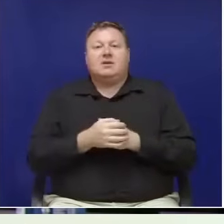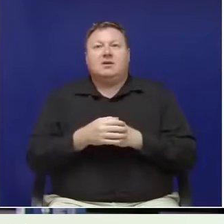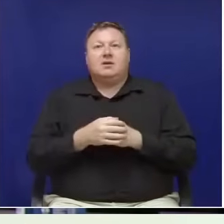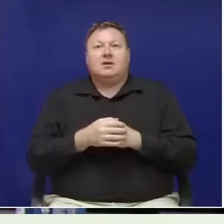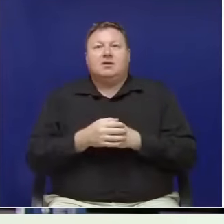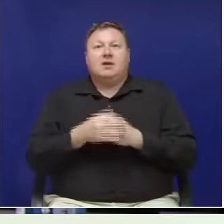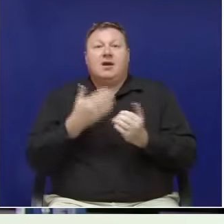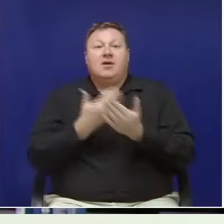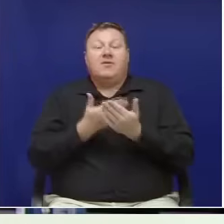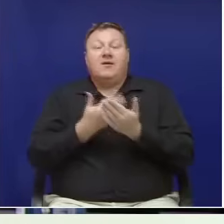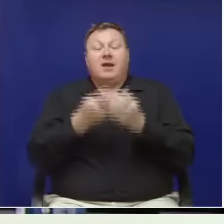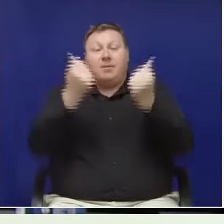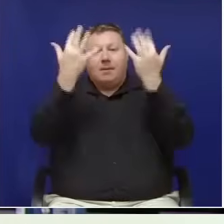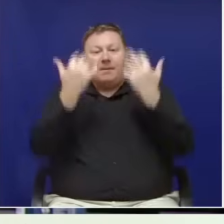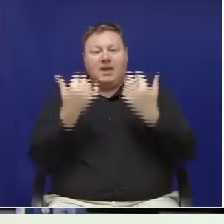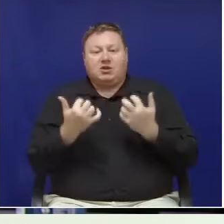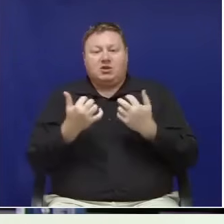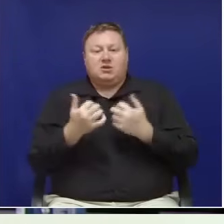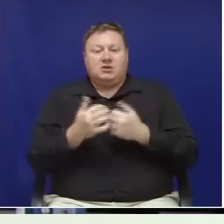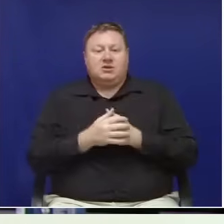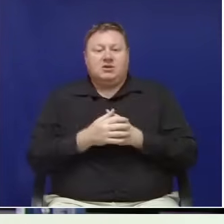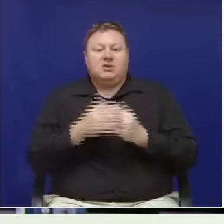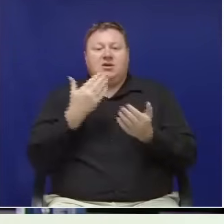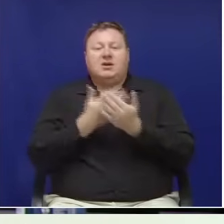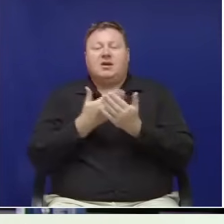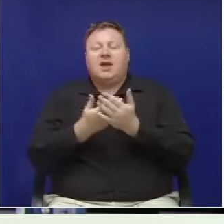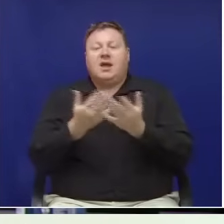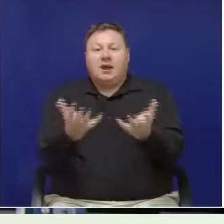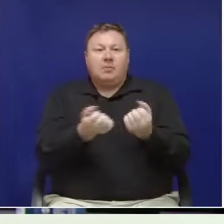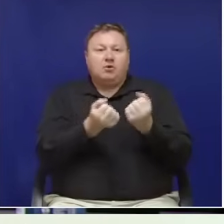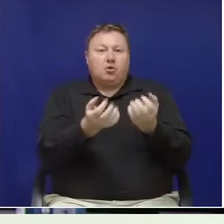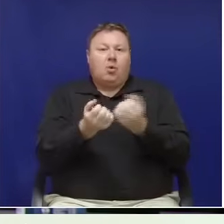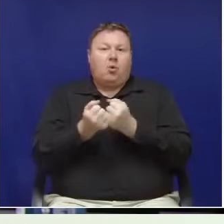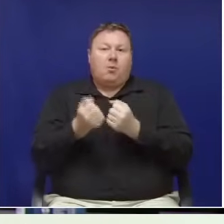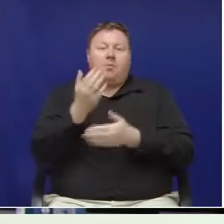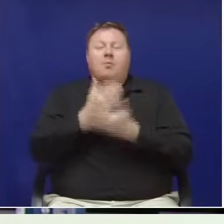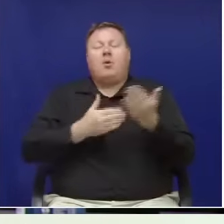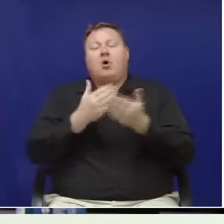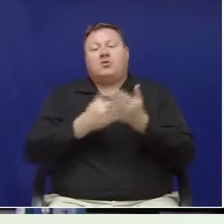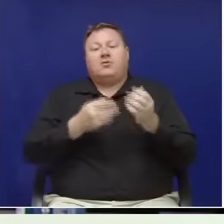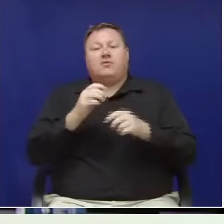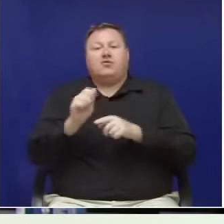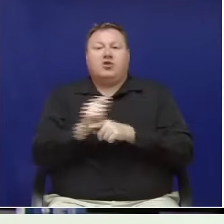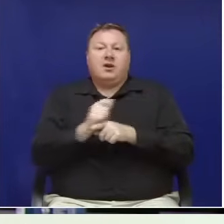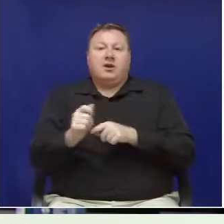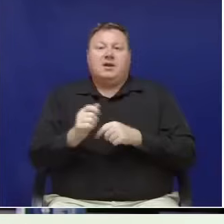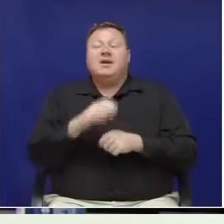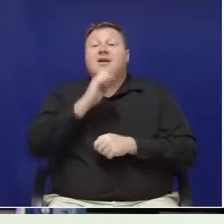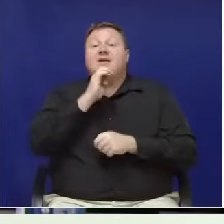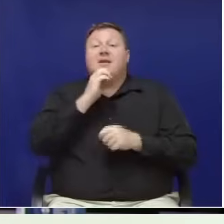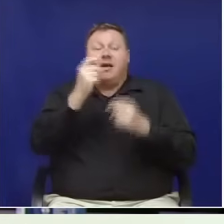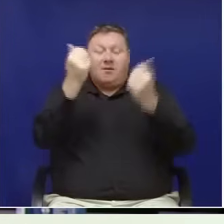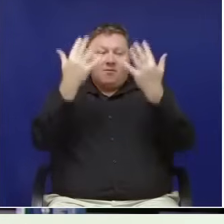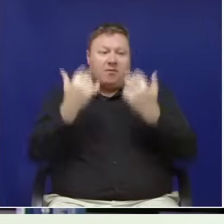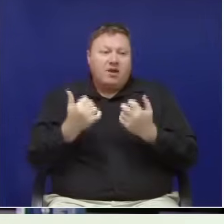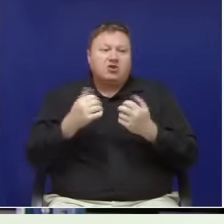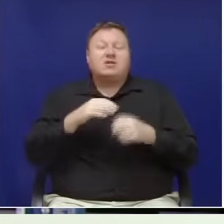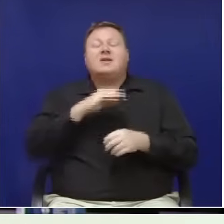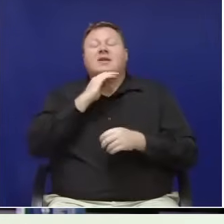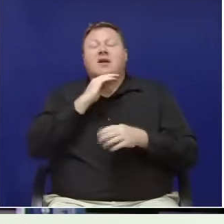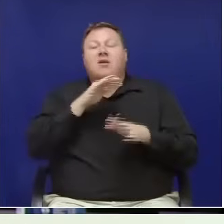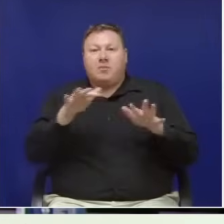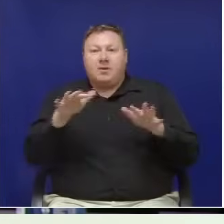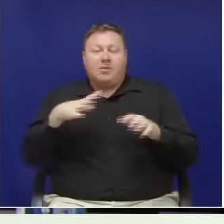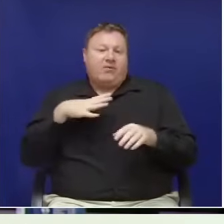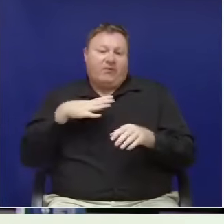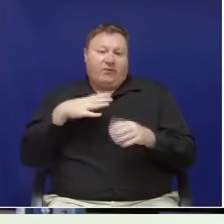of available budget, what we can be able to absorb as part of training. If we are given enough budget, we've got enough people that are able